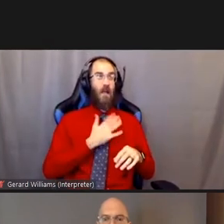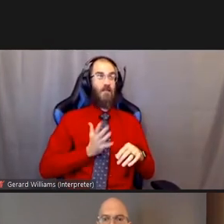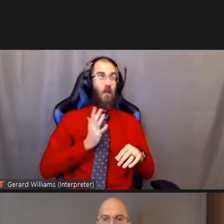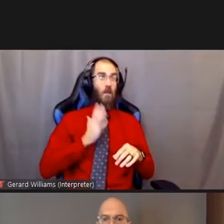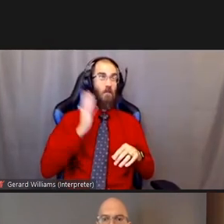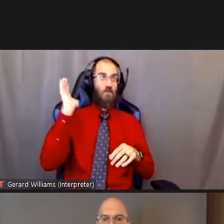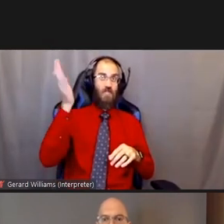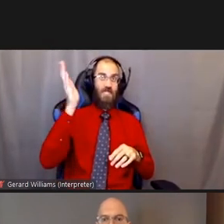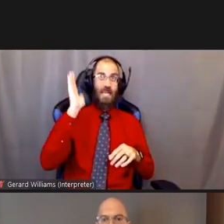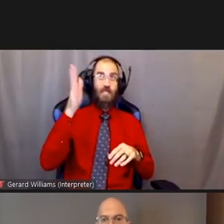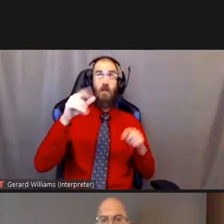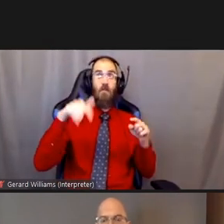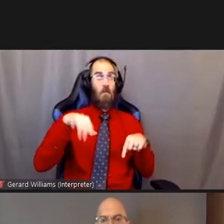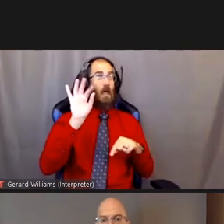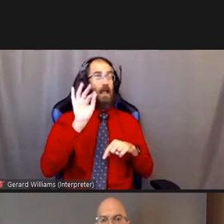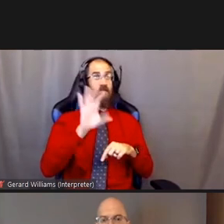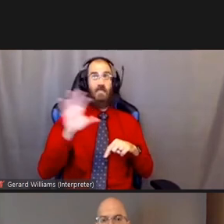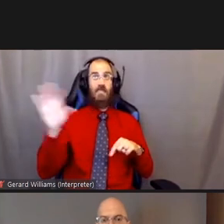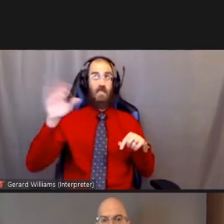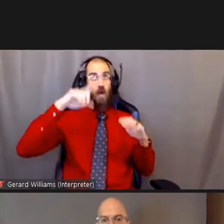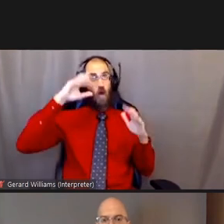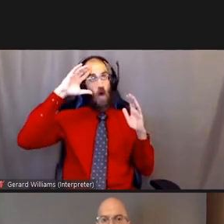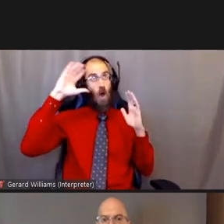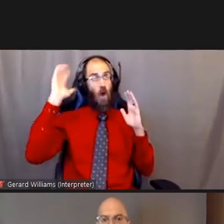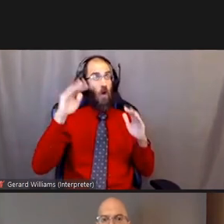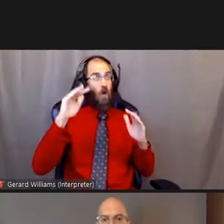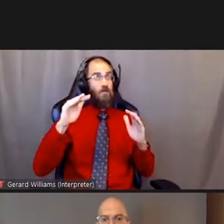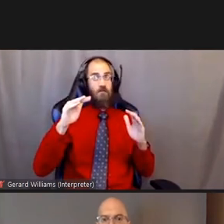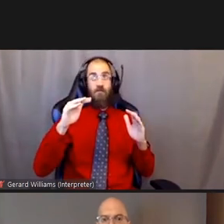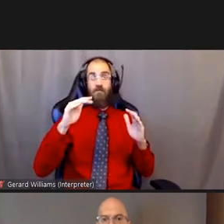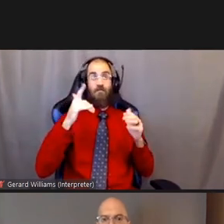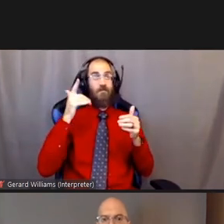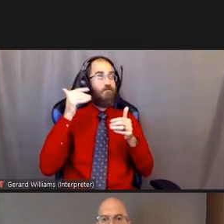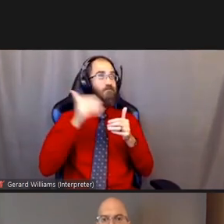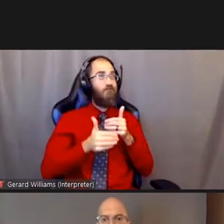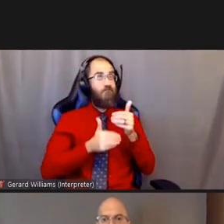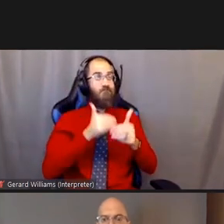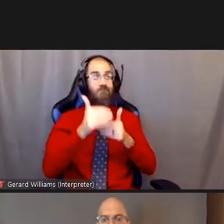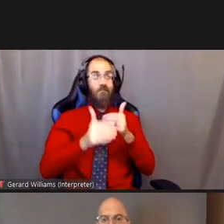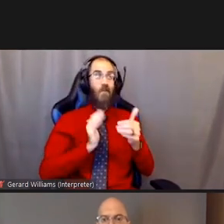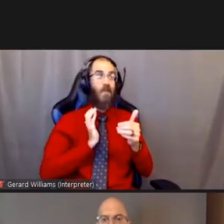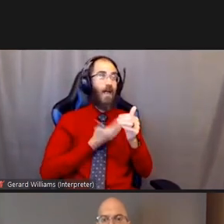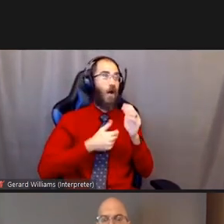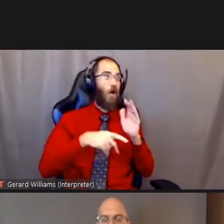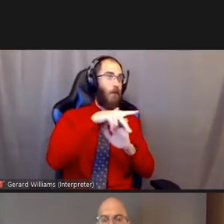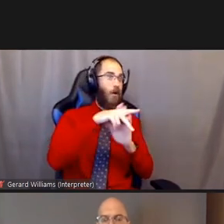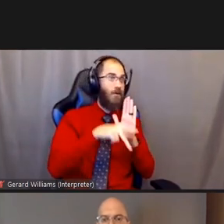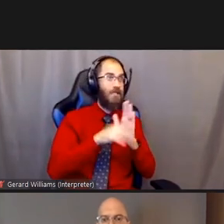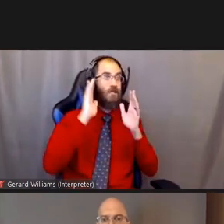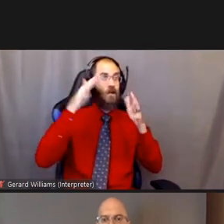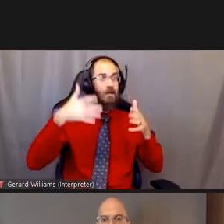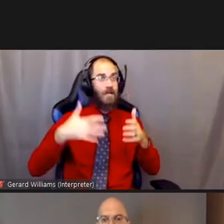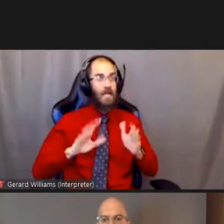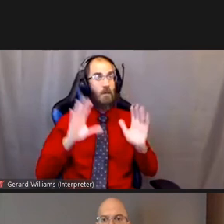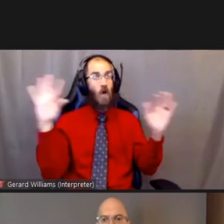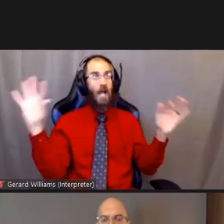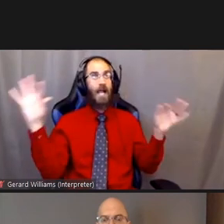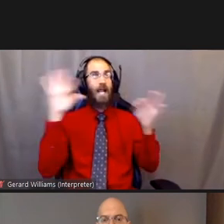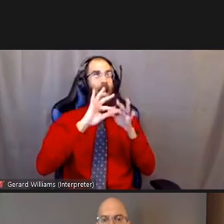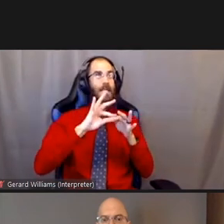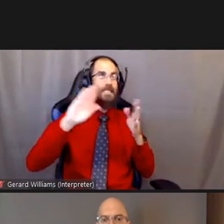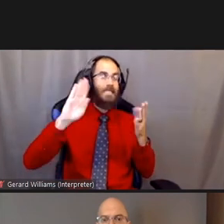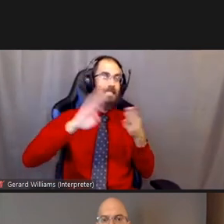hope that as we move forward with different policies, it will enable connected cities and